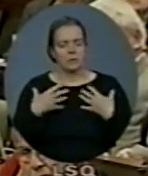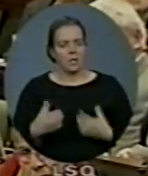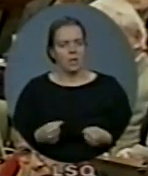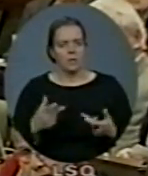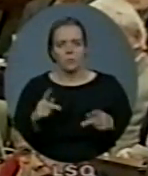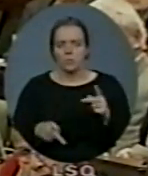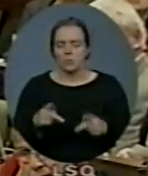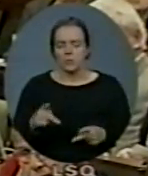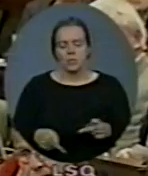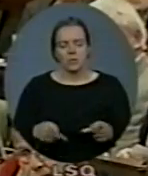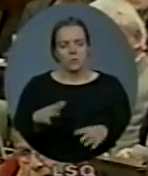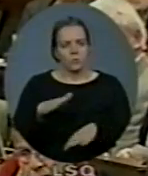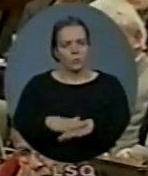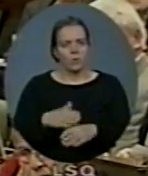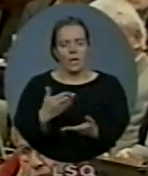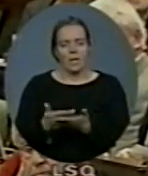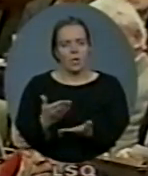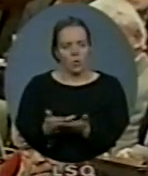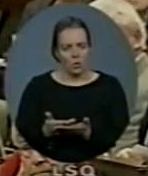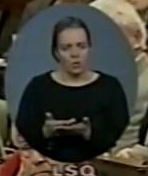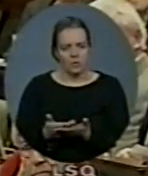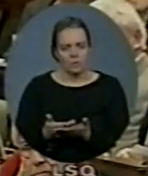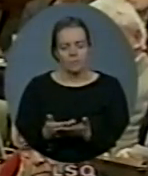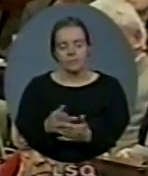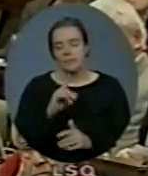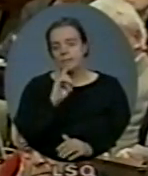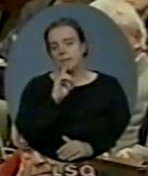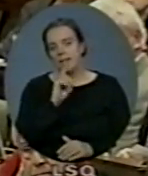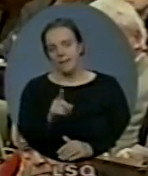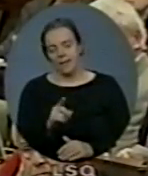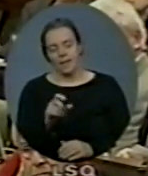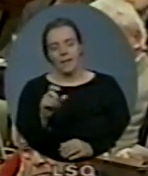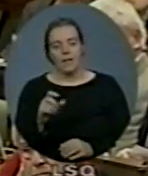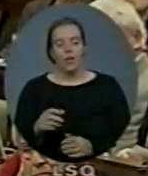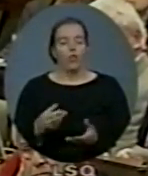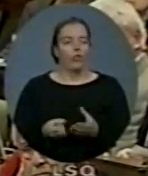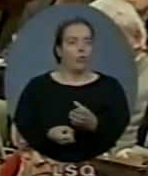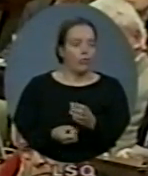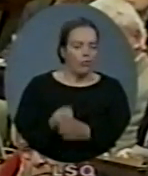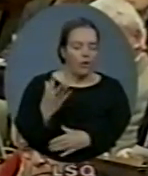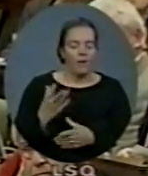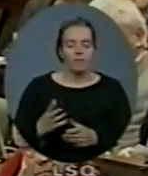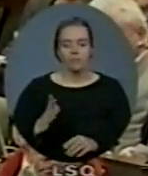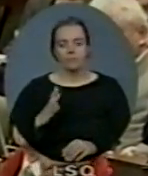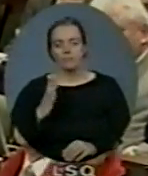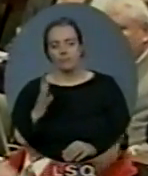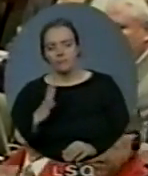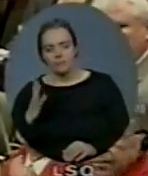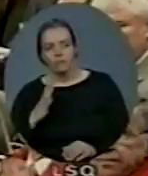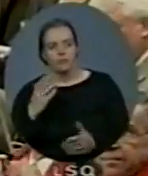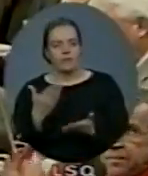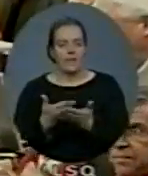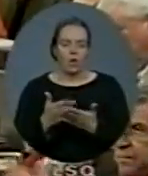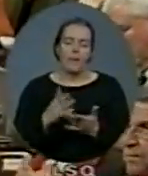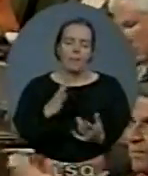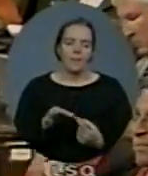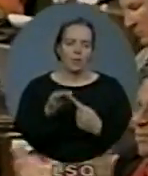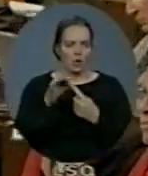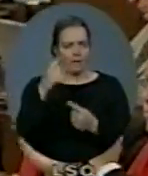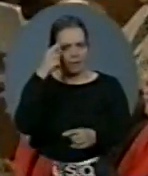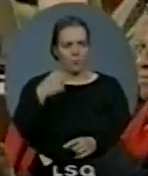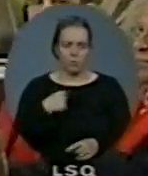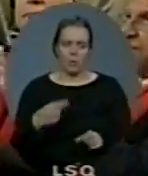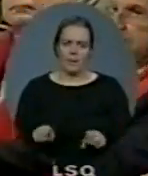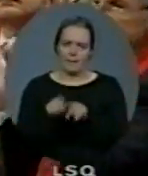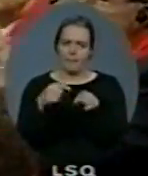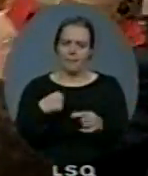course, we'd all like to have more and newer schools, but Mr. Speaker, we continue to invest in schools across the country. It's a priority for this government. The Honourable Member